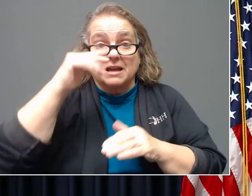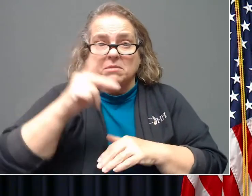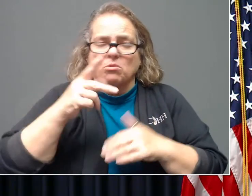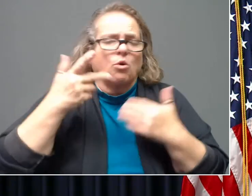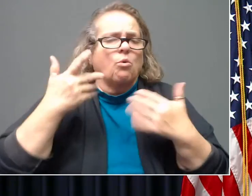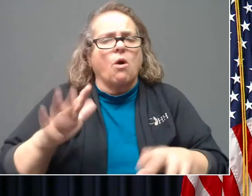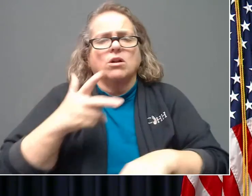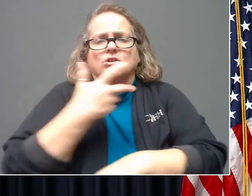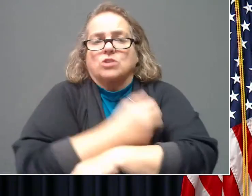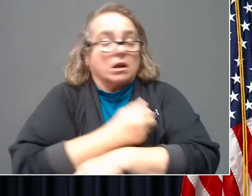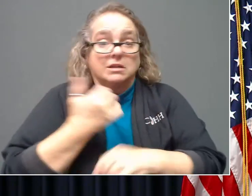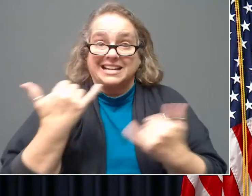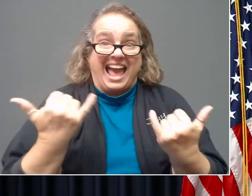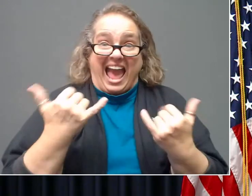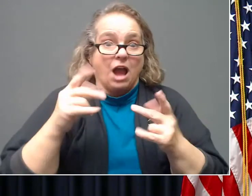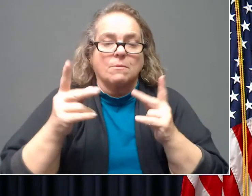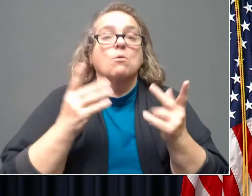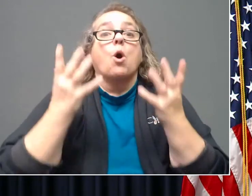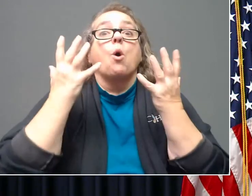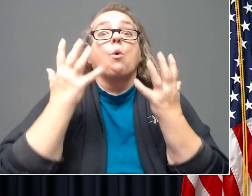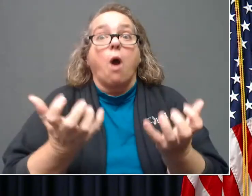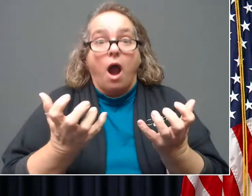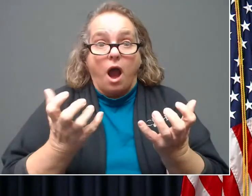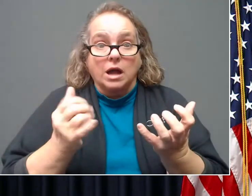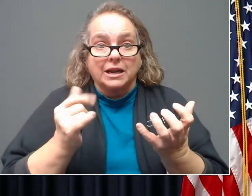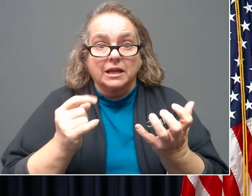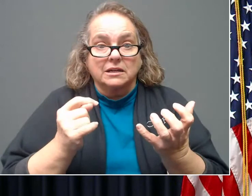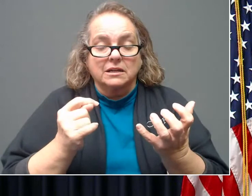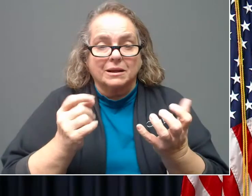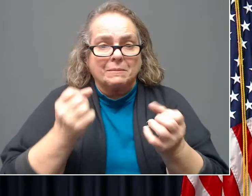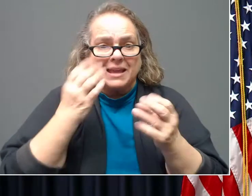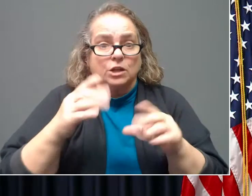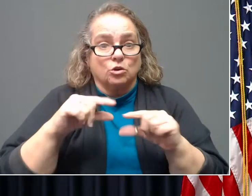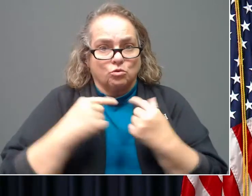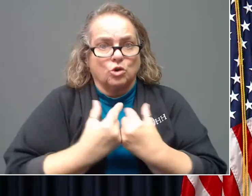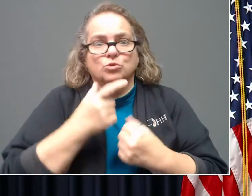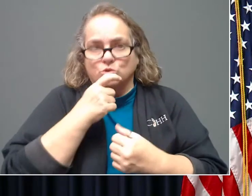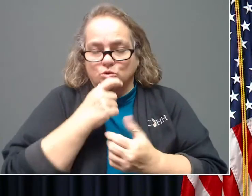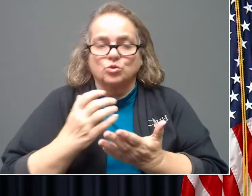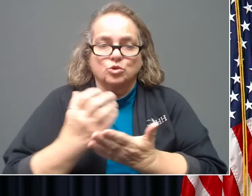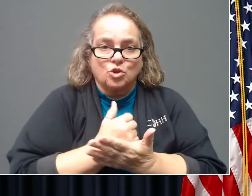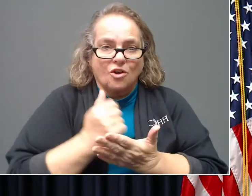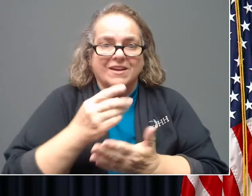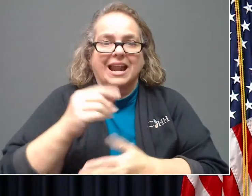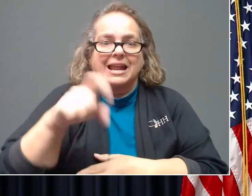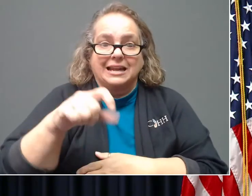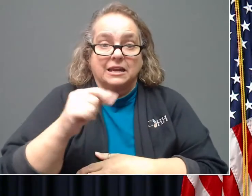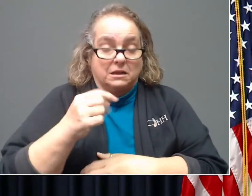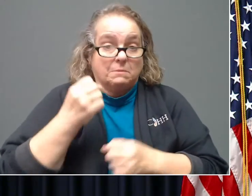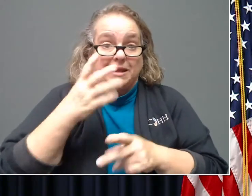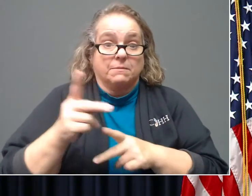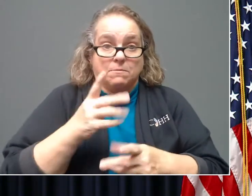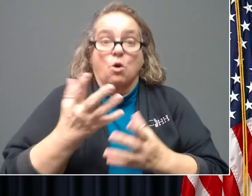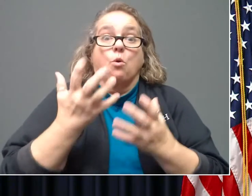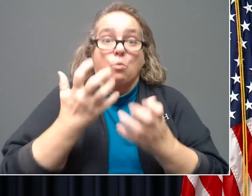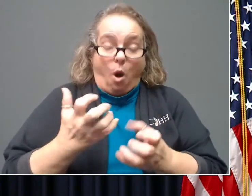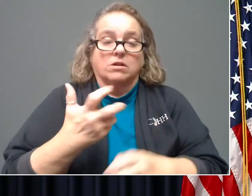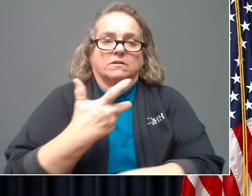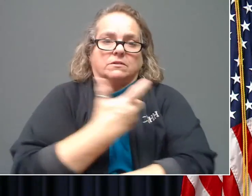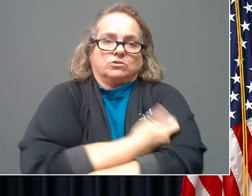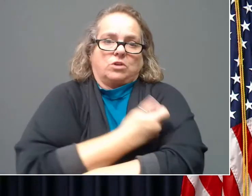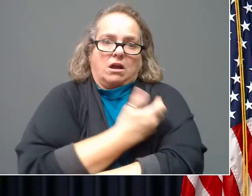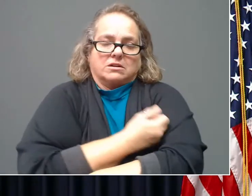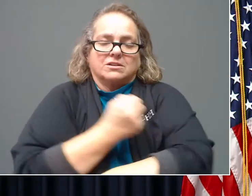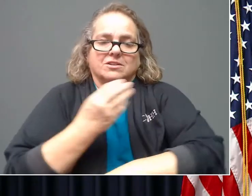people who want it so desperately, so many groups that deserve it and need it. Our bigger challenge is